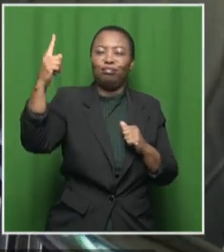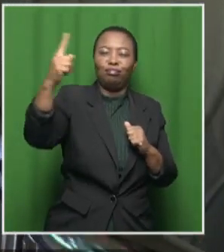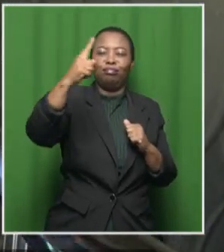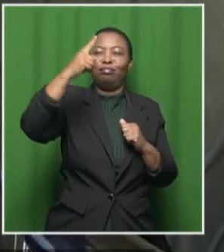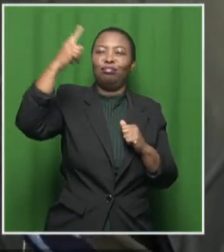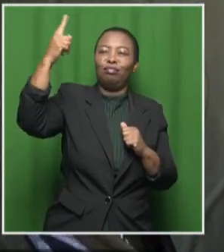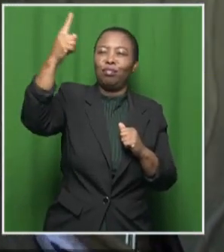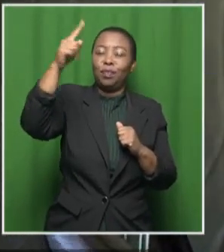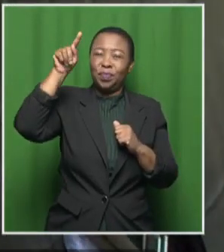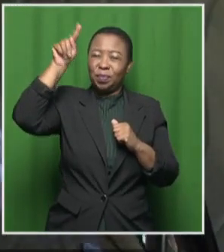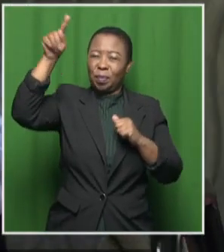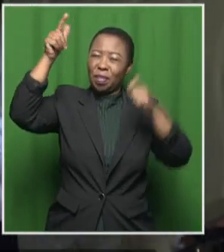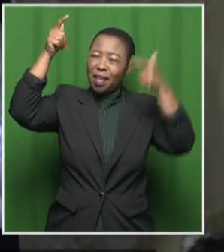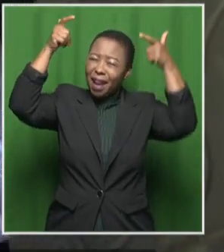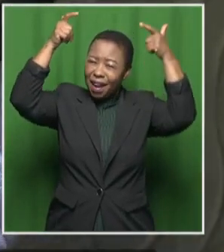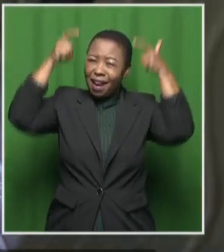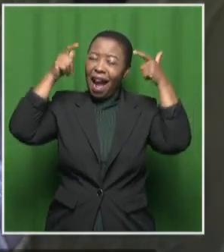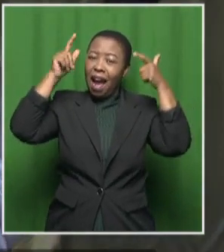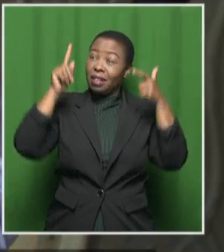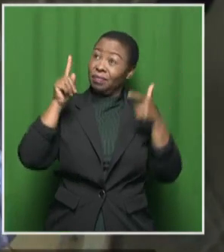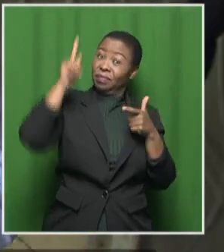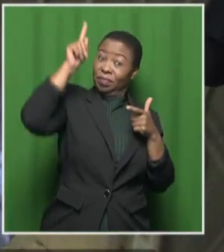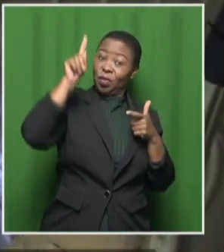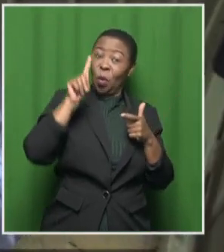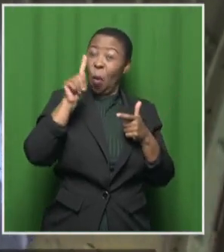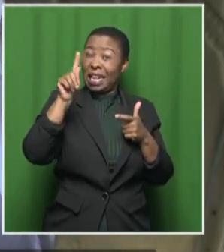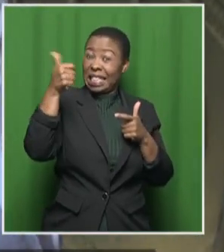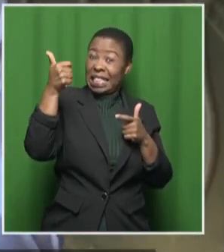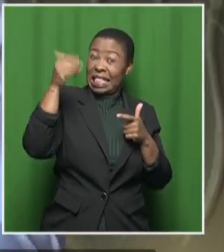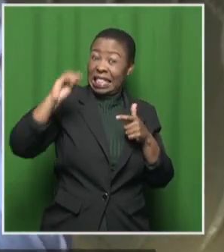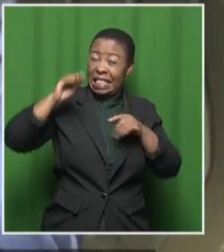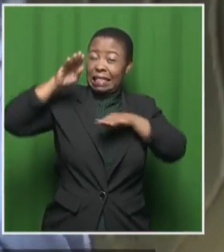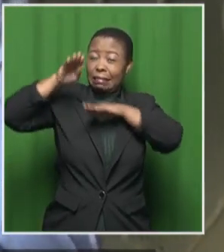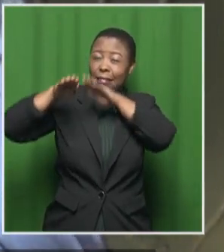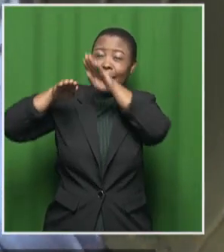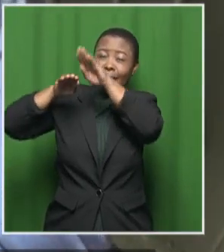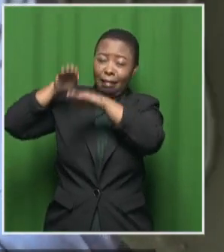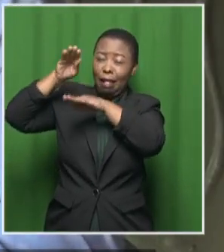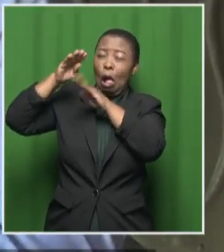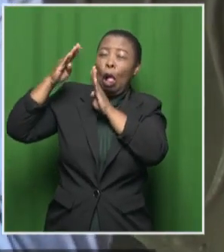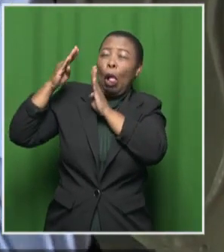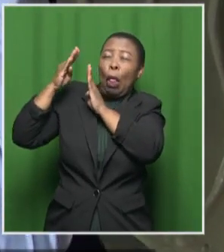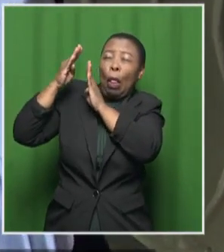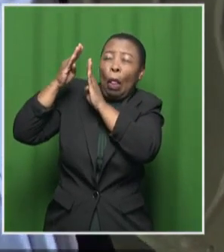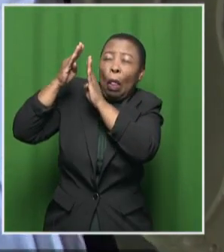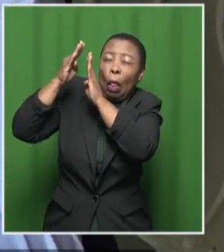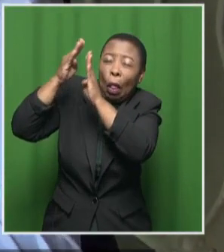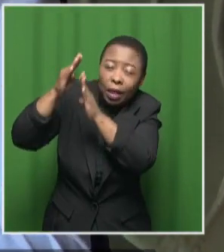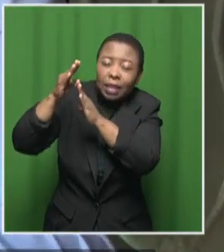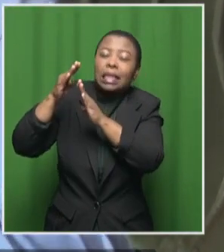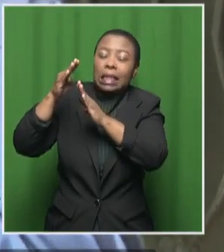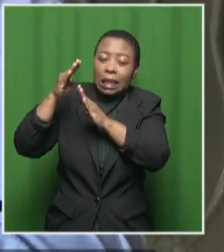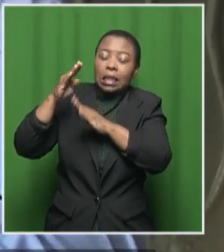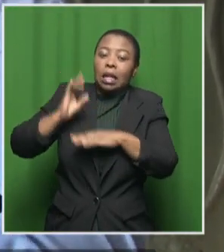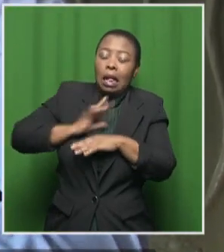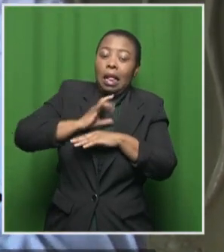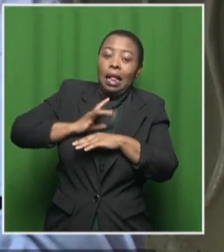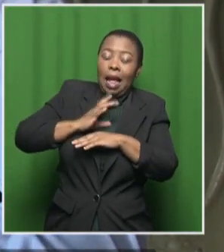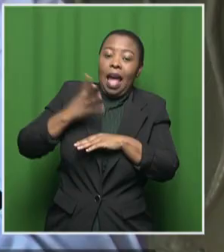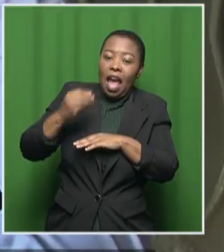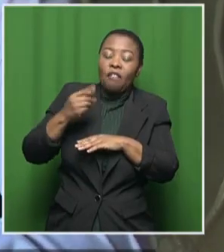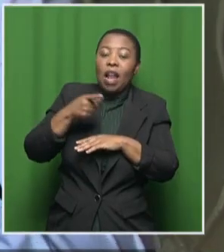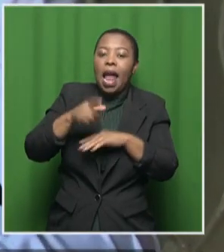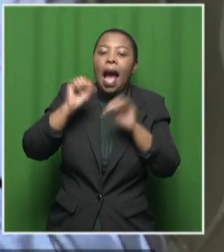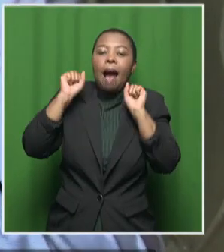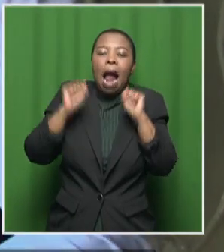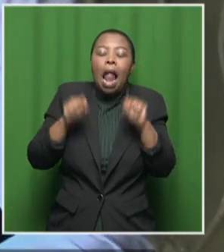up into the crown, about 160 plus stairs to get up here, very narrow, a little claustrophobic. They only allow about 500